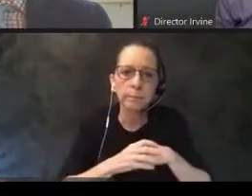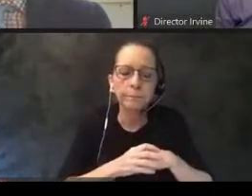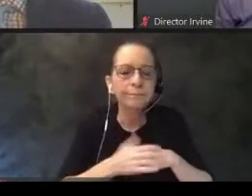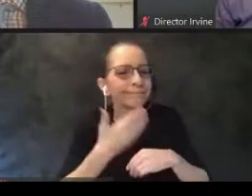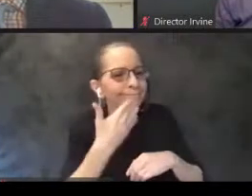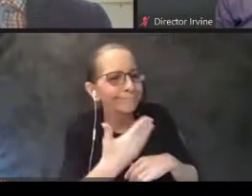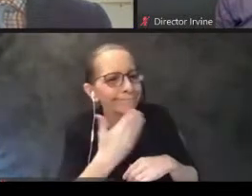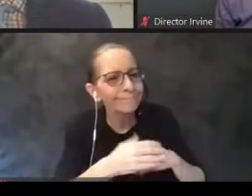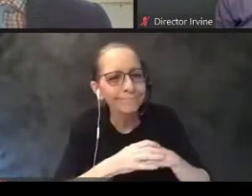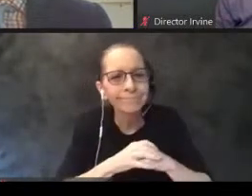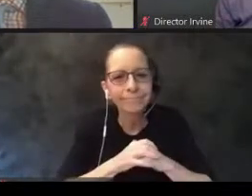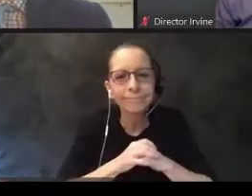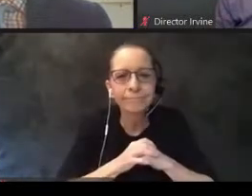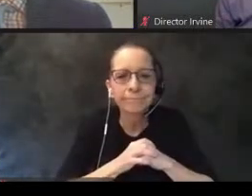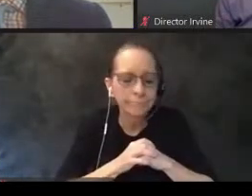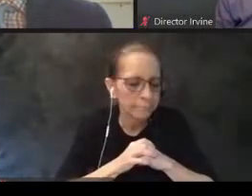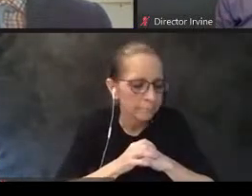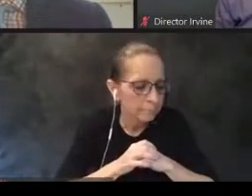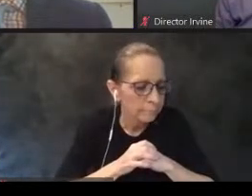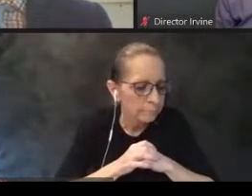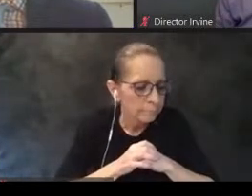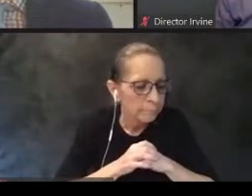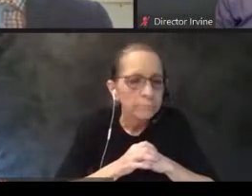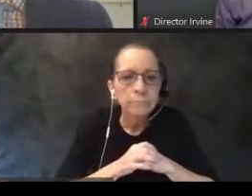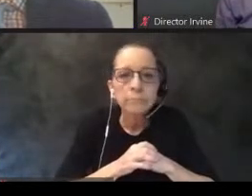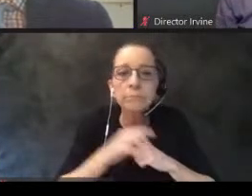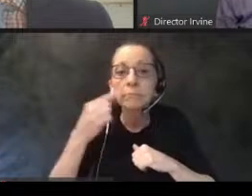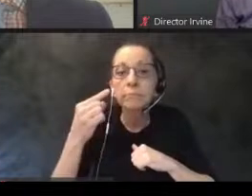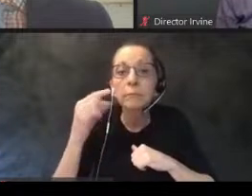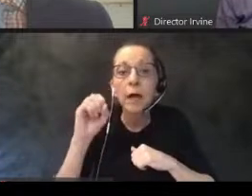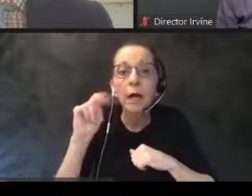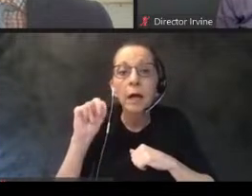you. Director Alvarez-Alves, any questions?